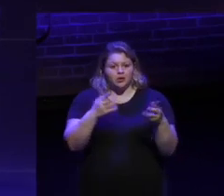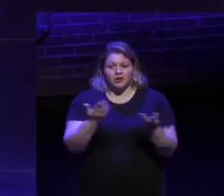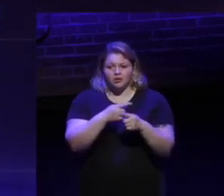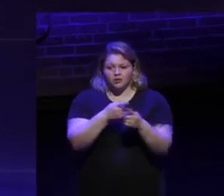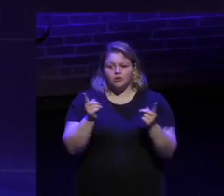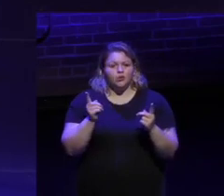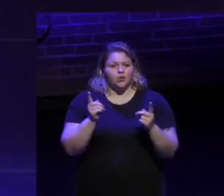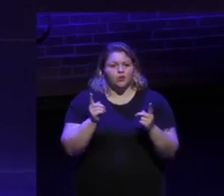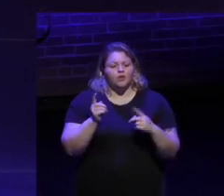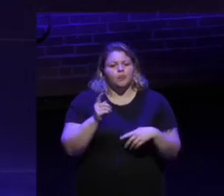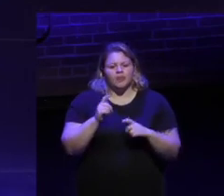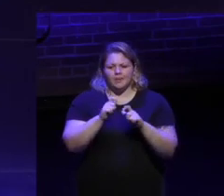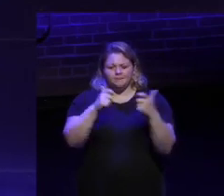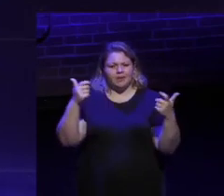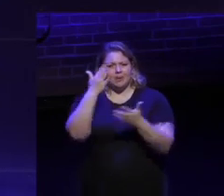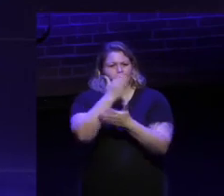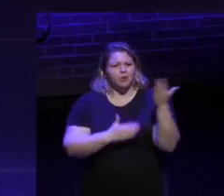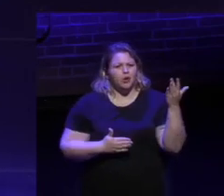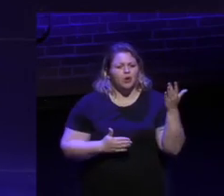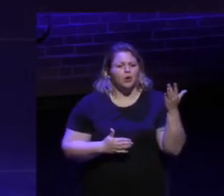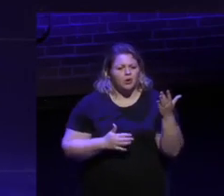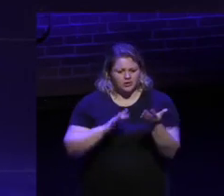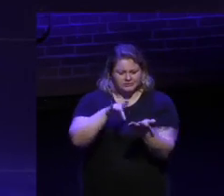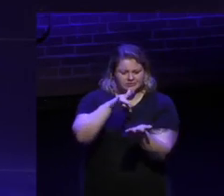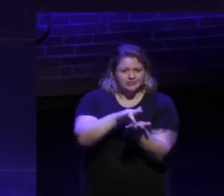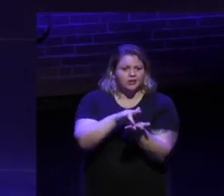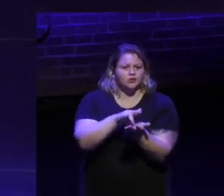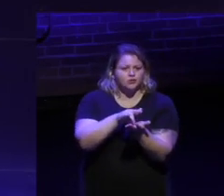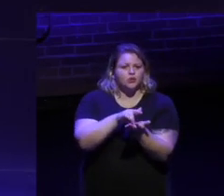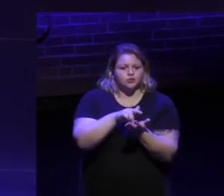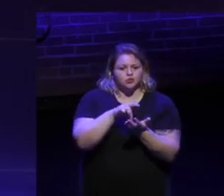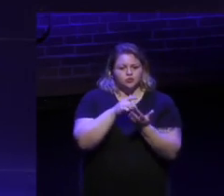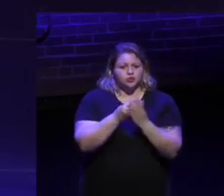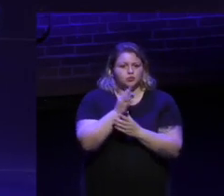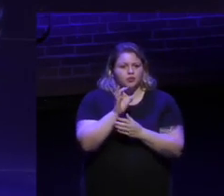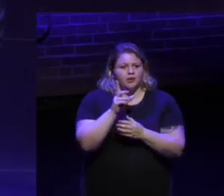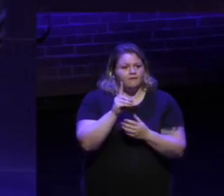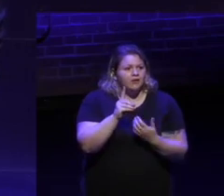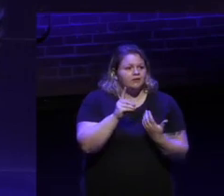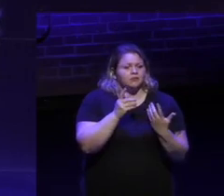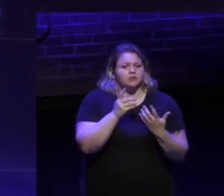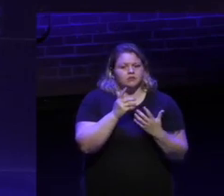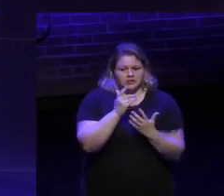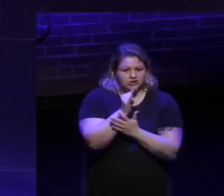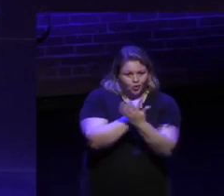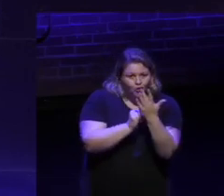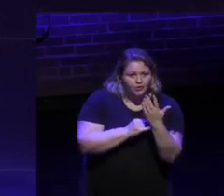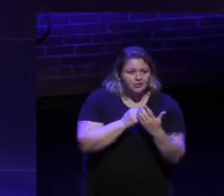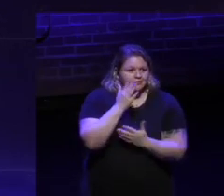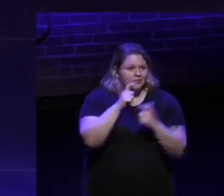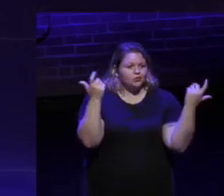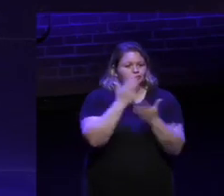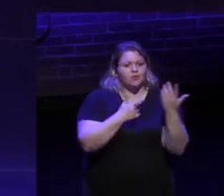and culture. It's a central part of who we are. It's a central part of our economic strategy, of our cultural heritage, and